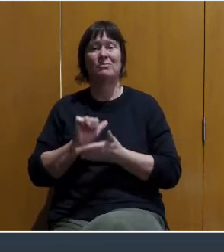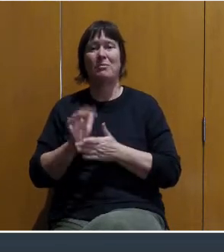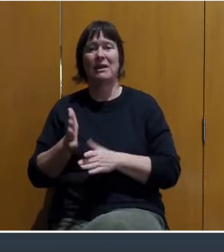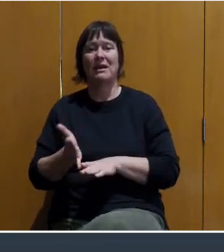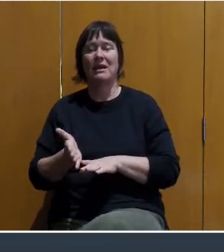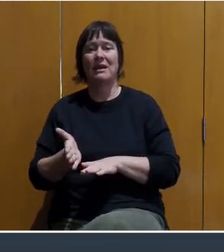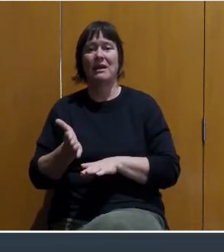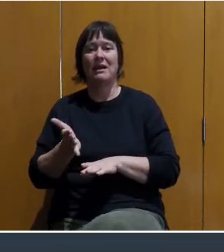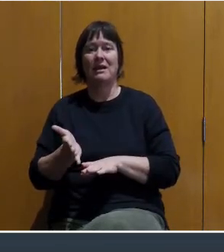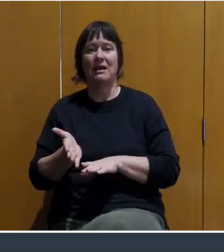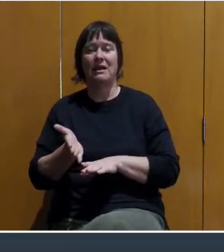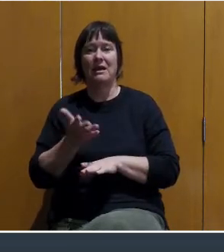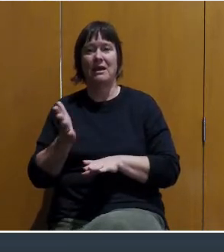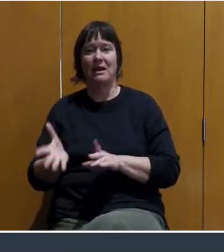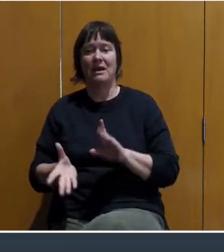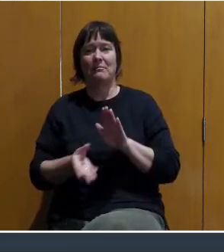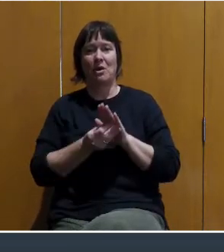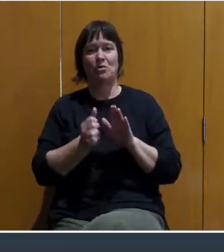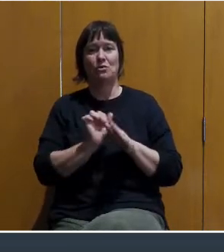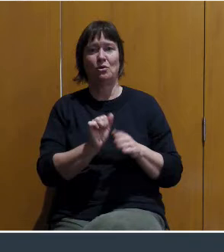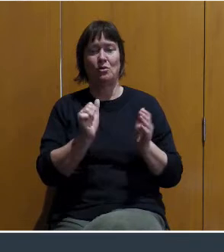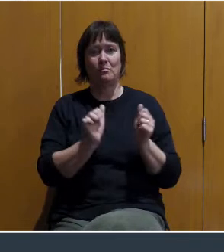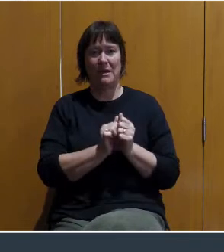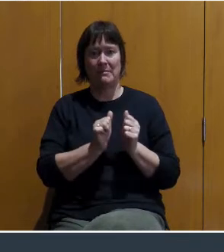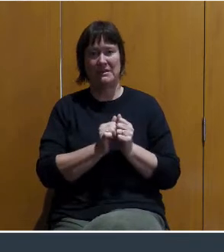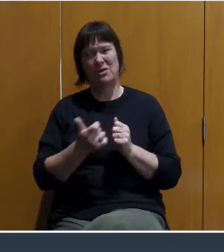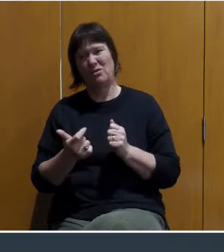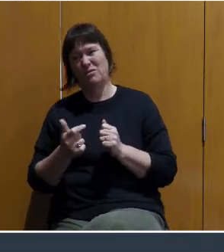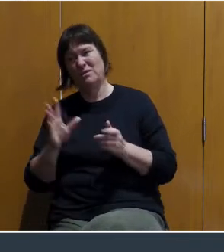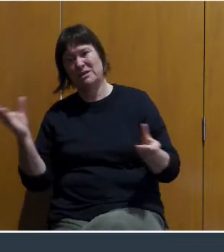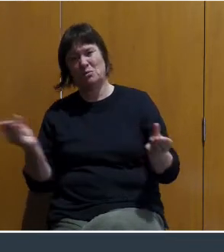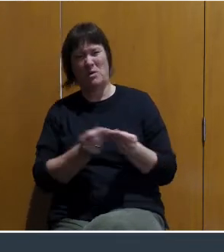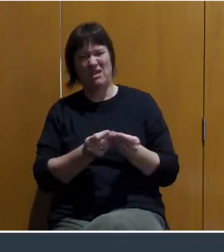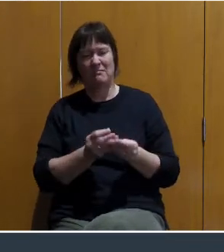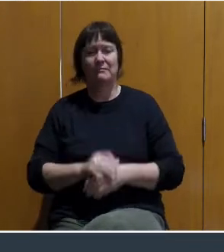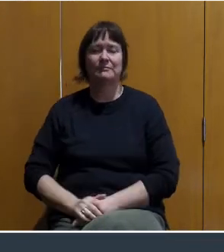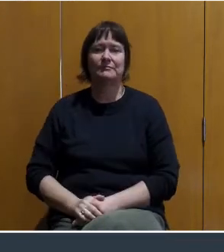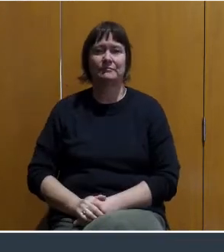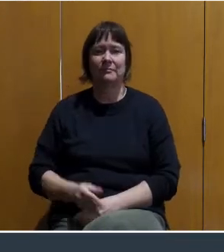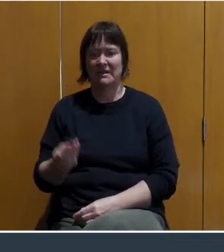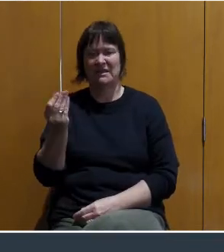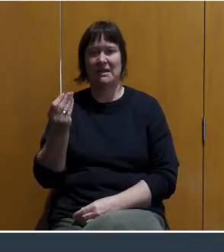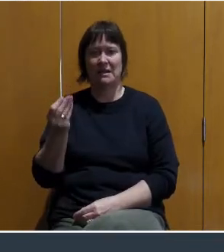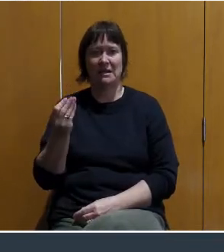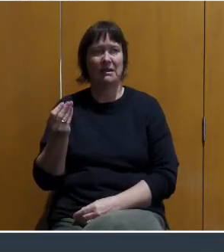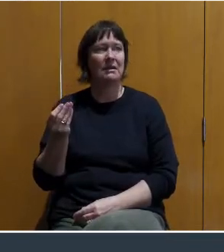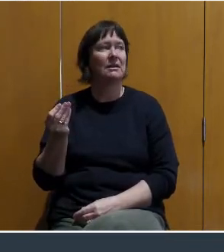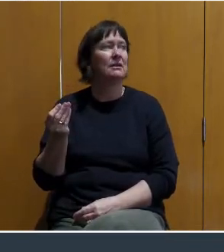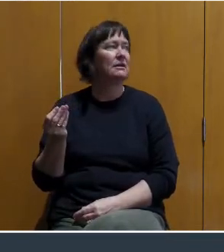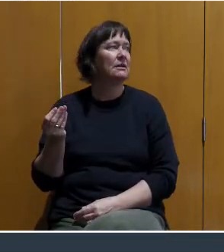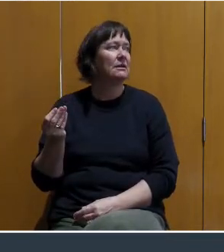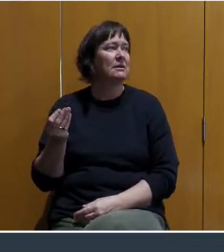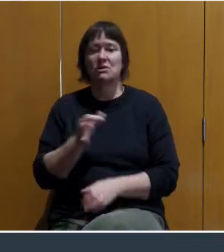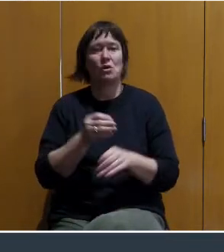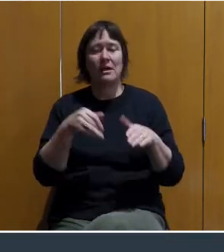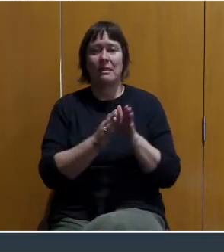your papers when they were given to you. So just... Where is it? Oh, it's on the hub.